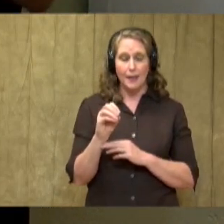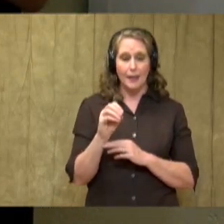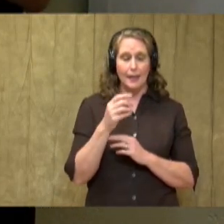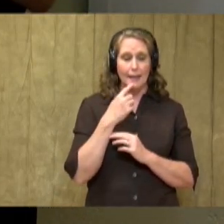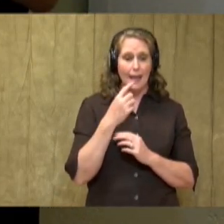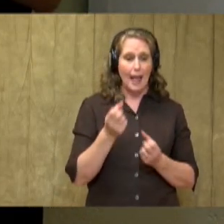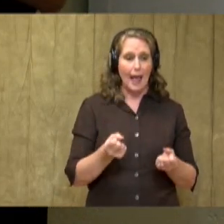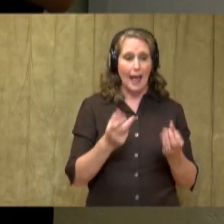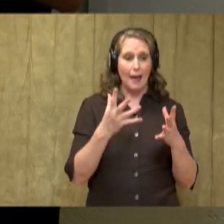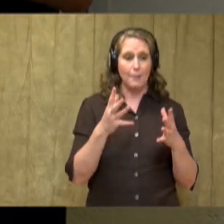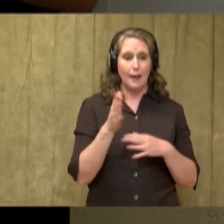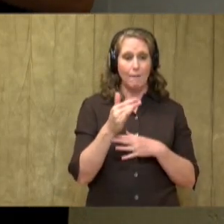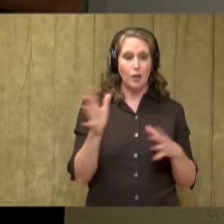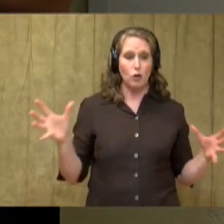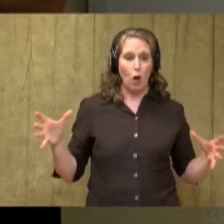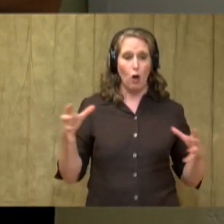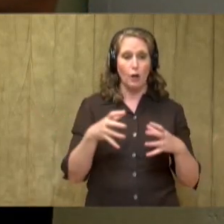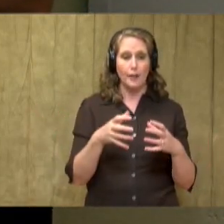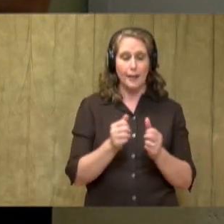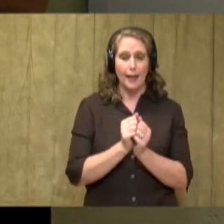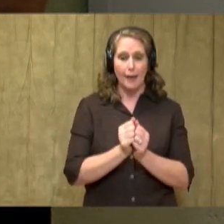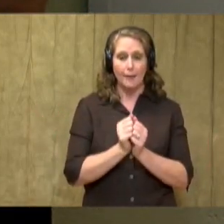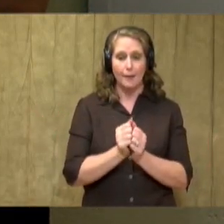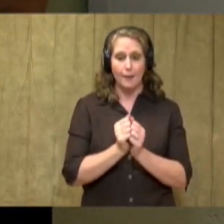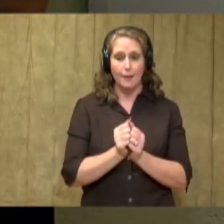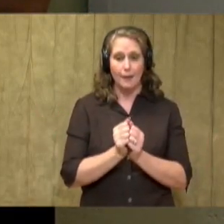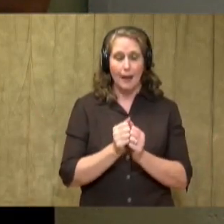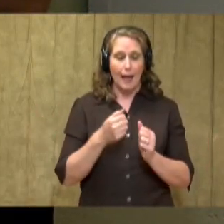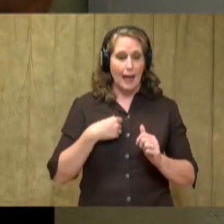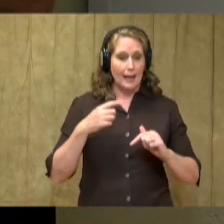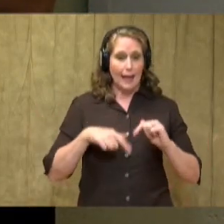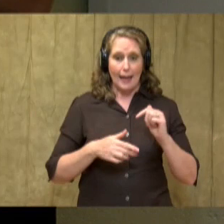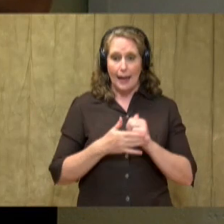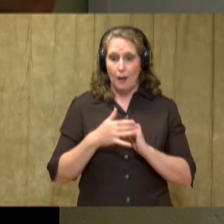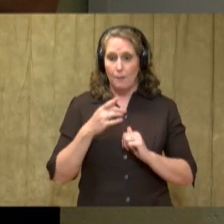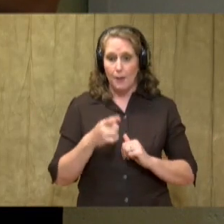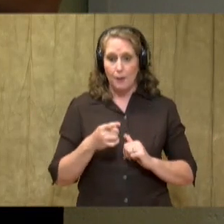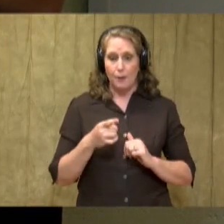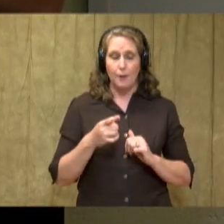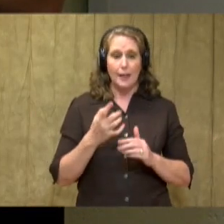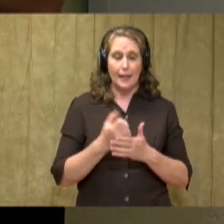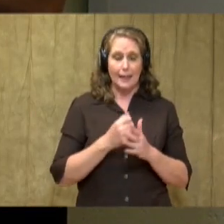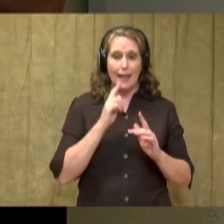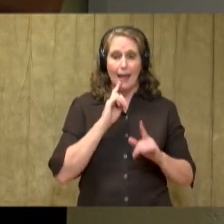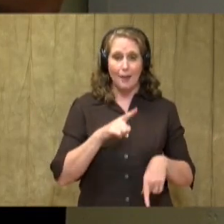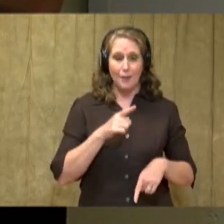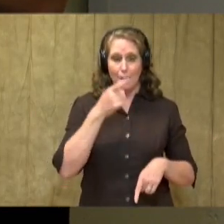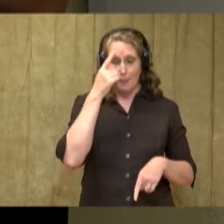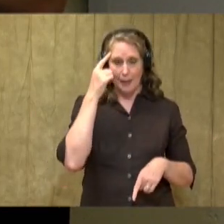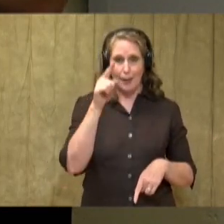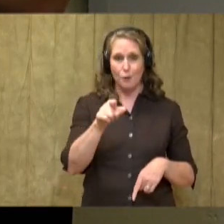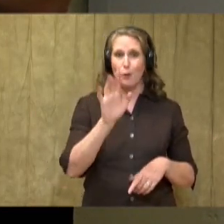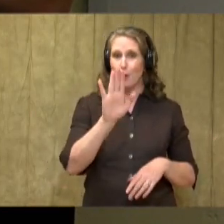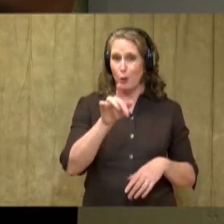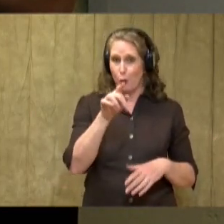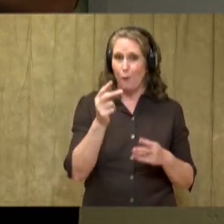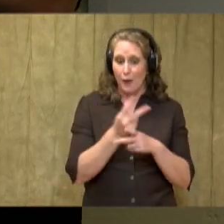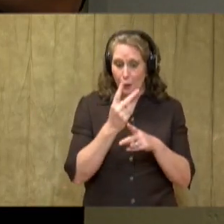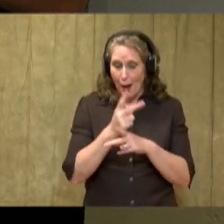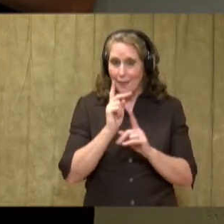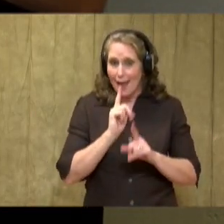saying how many you have in all. I can't help you get the answer because you can email the